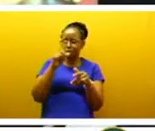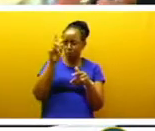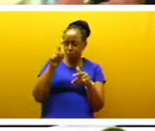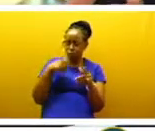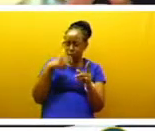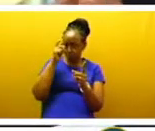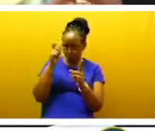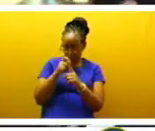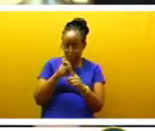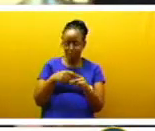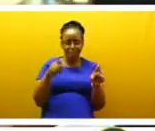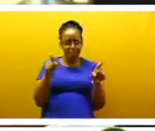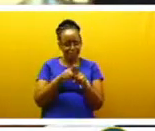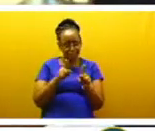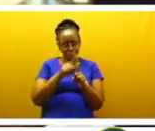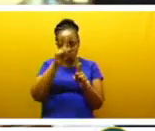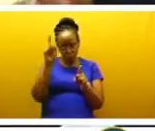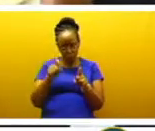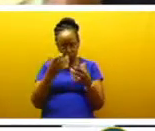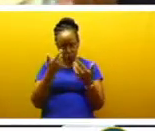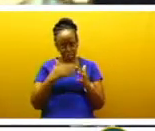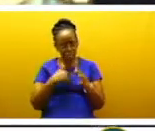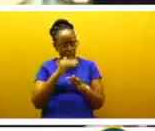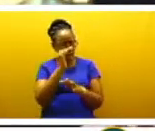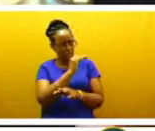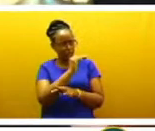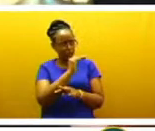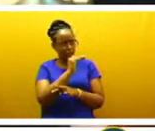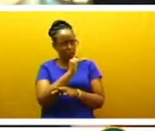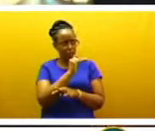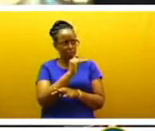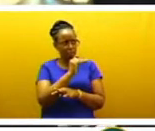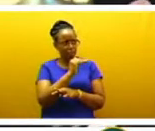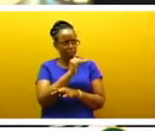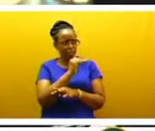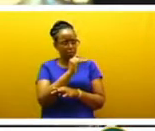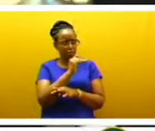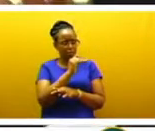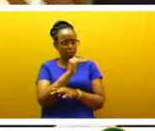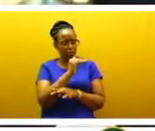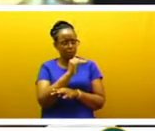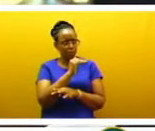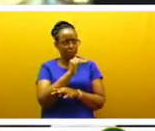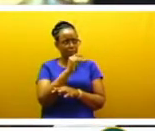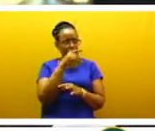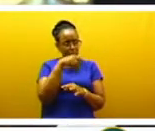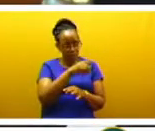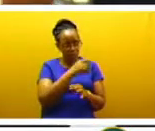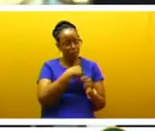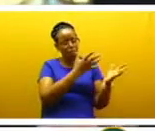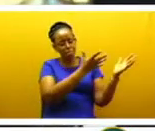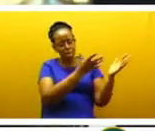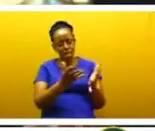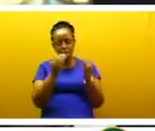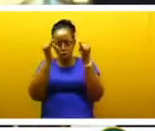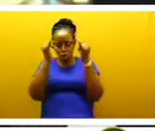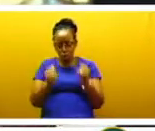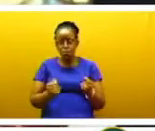to our friends to the left. A lot of new material was brought in. We kept